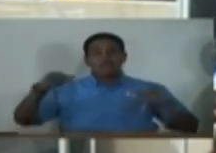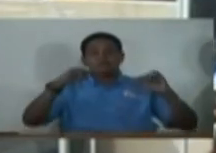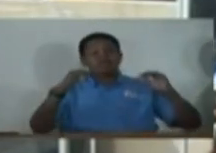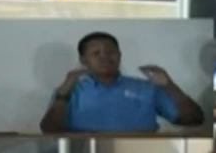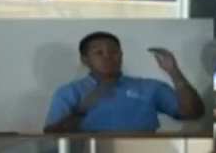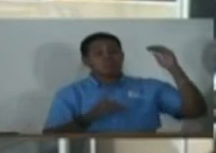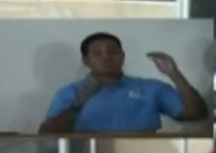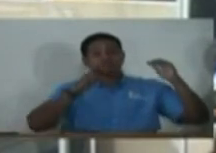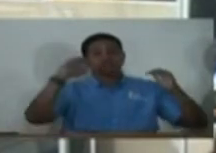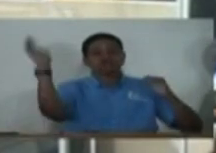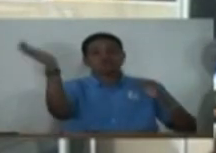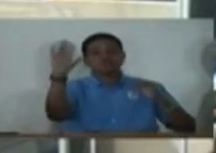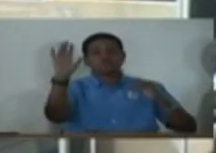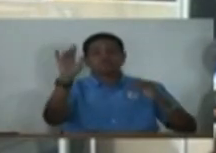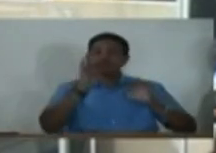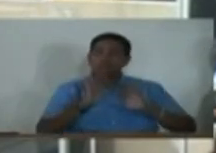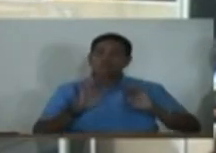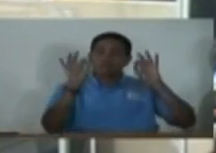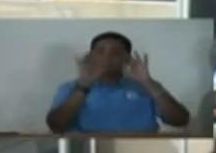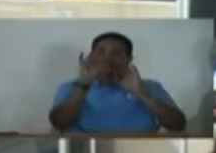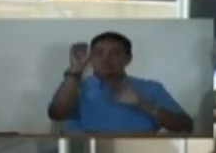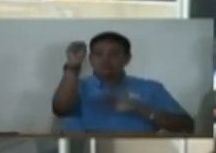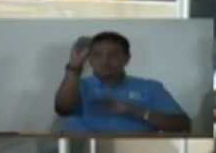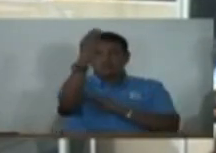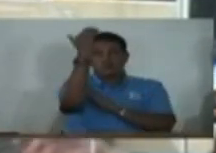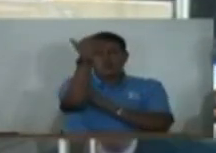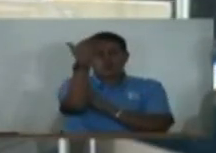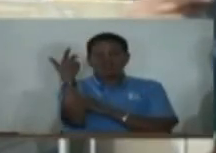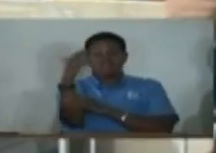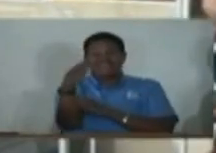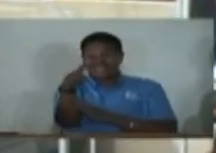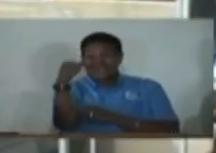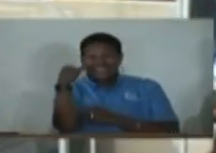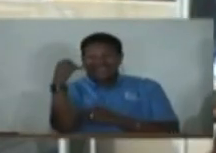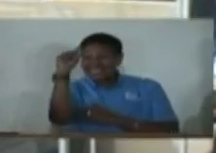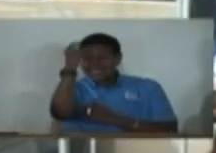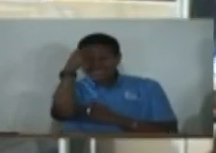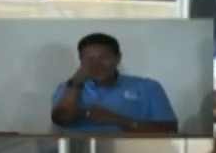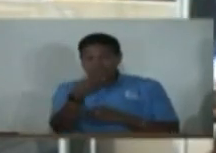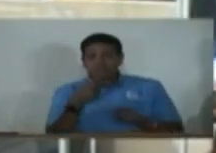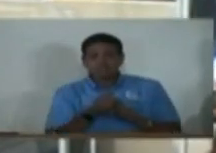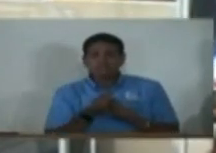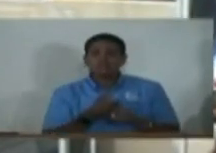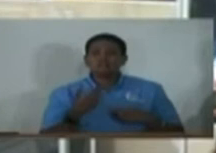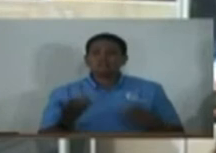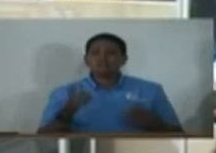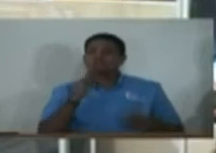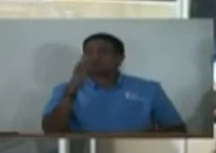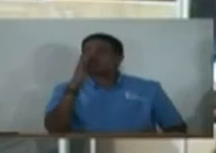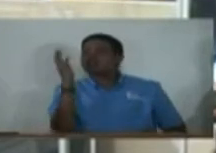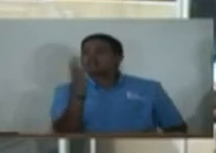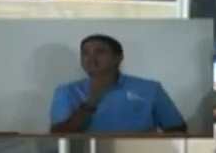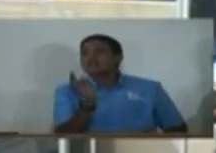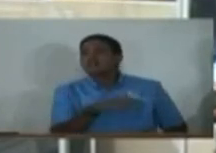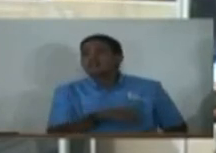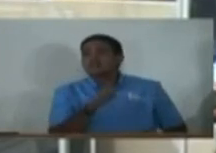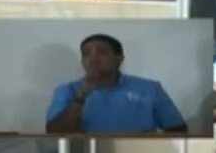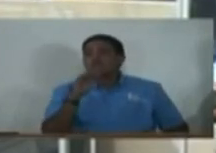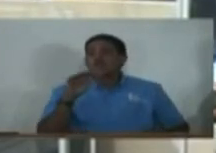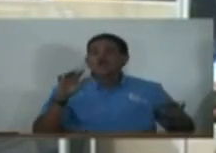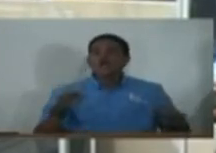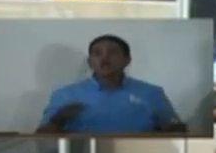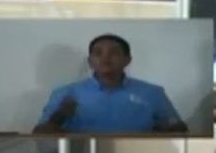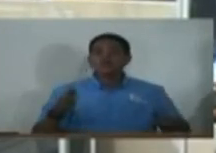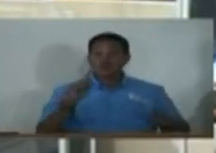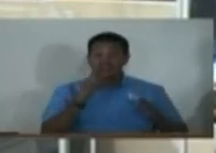Very important that that be said. And if the government is negligent, complacent, or